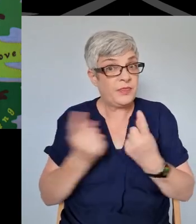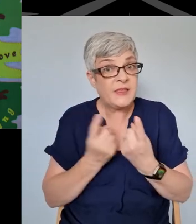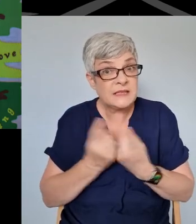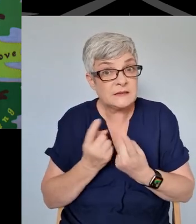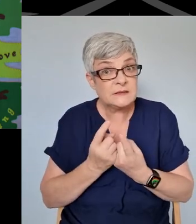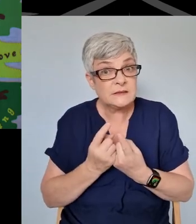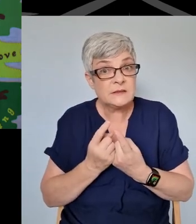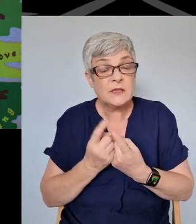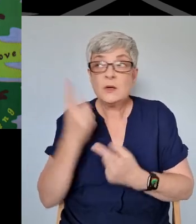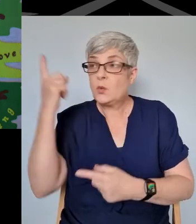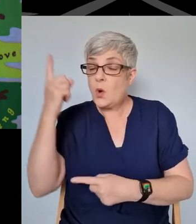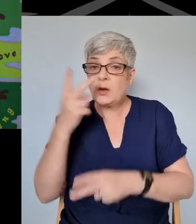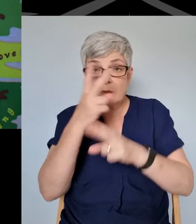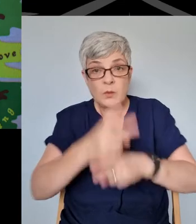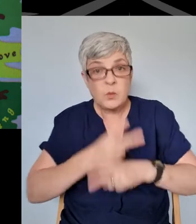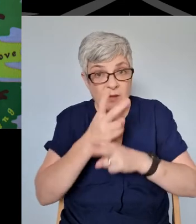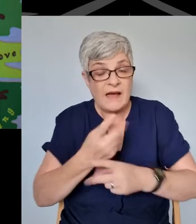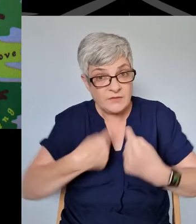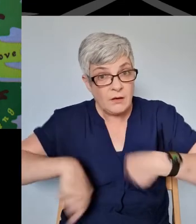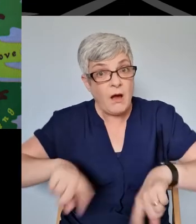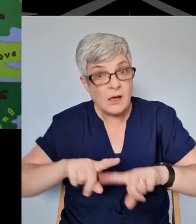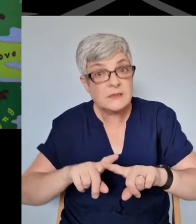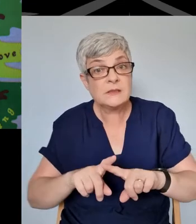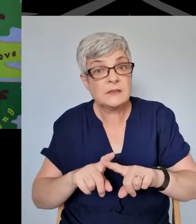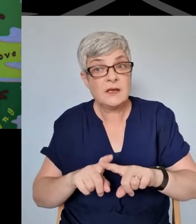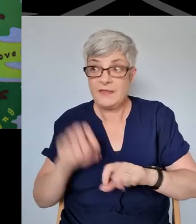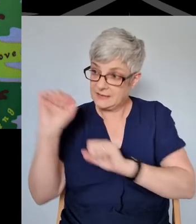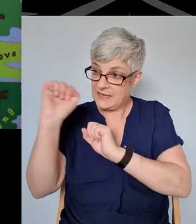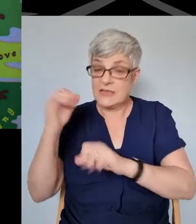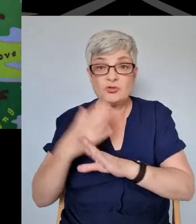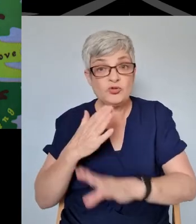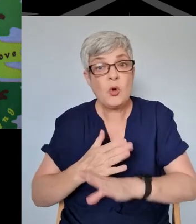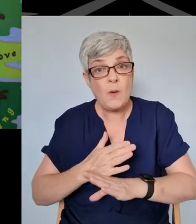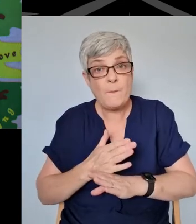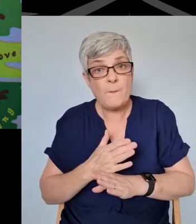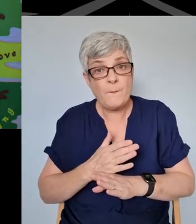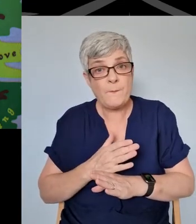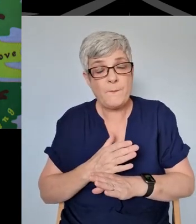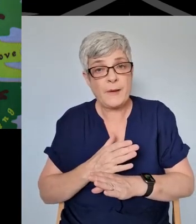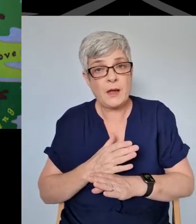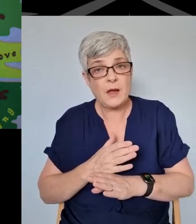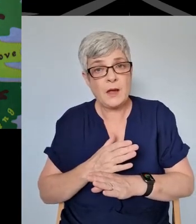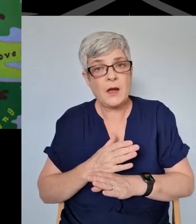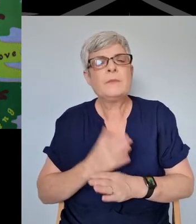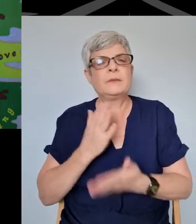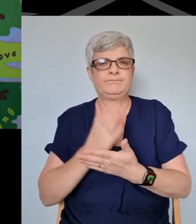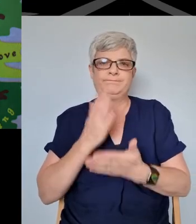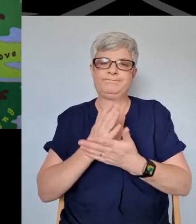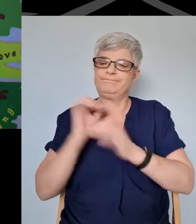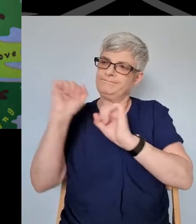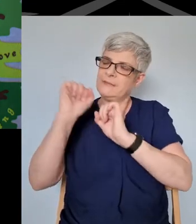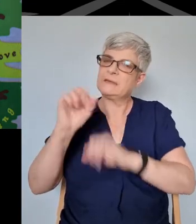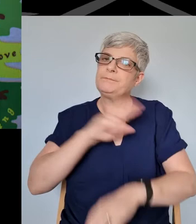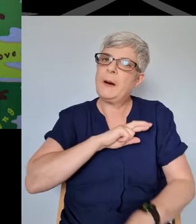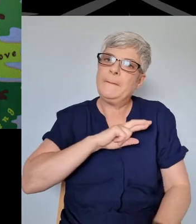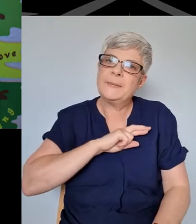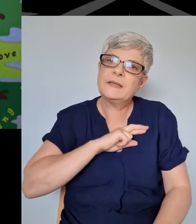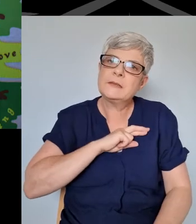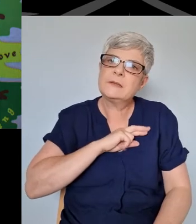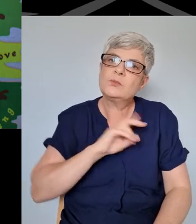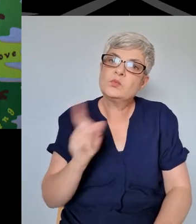us, God being there to look after us, God, that's His job. But actually, His purposes are